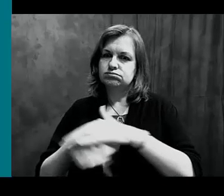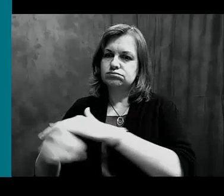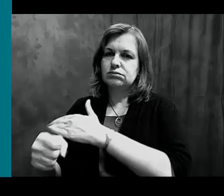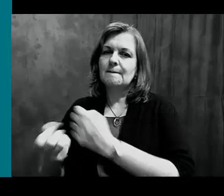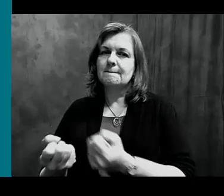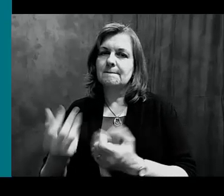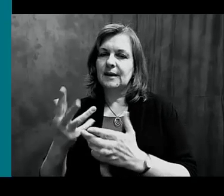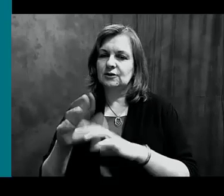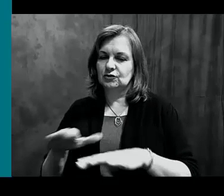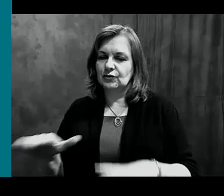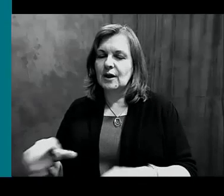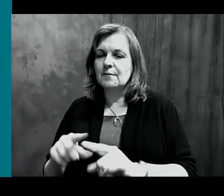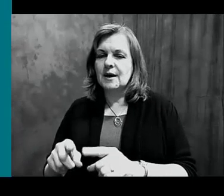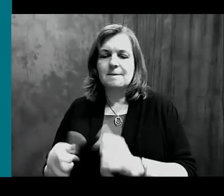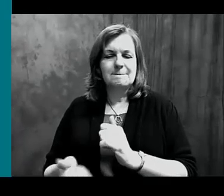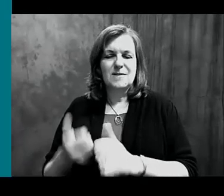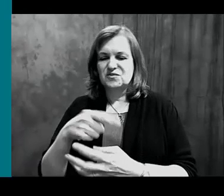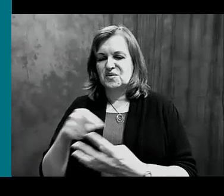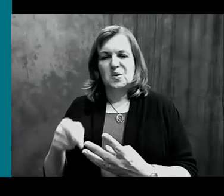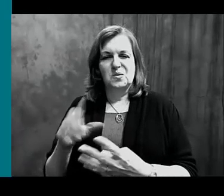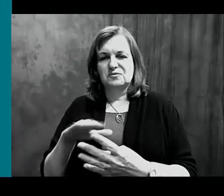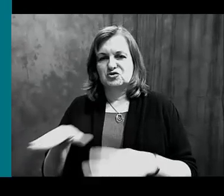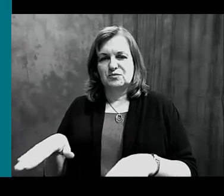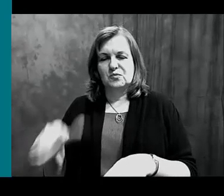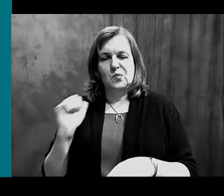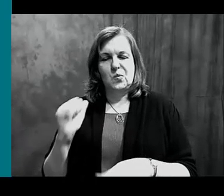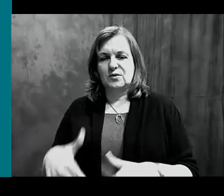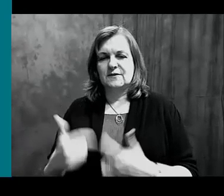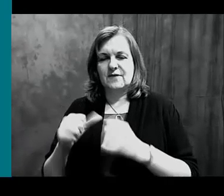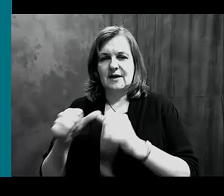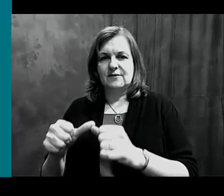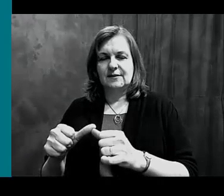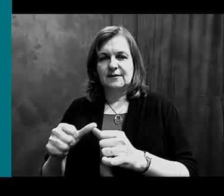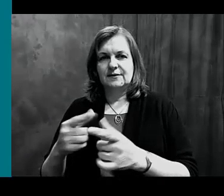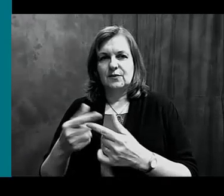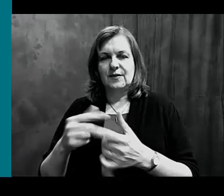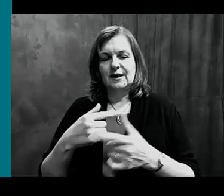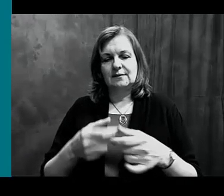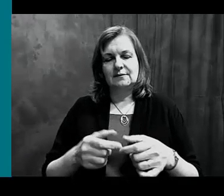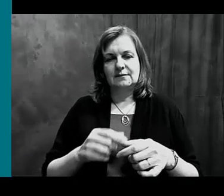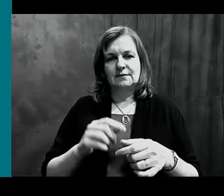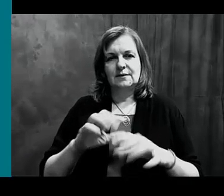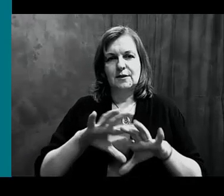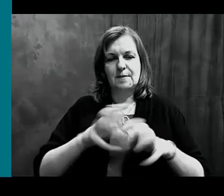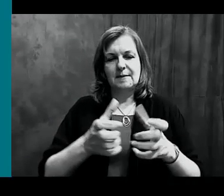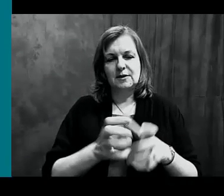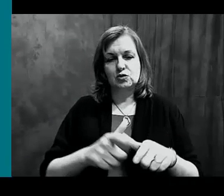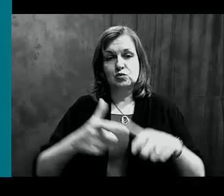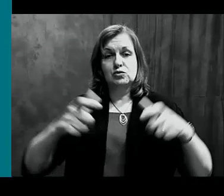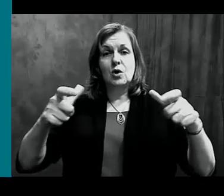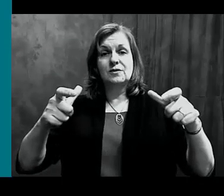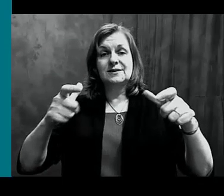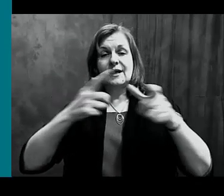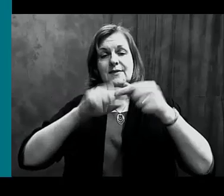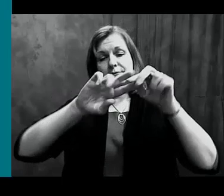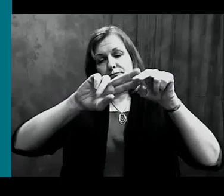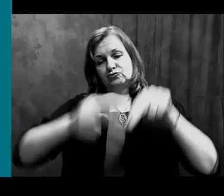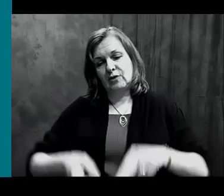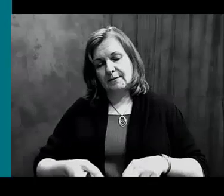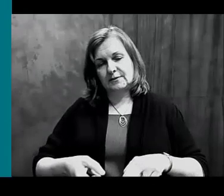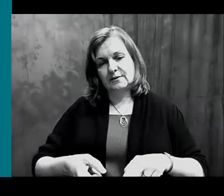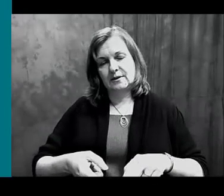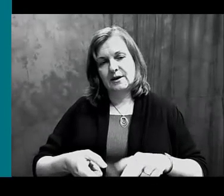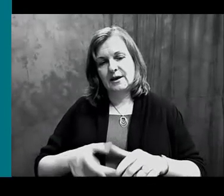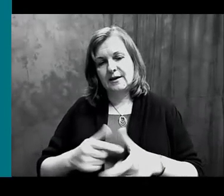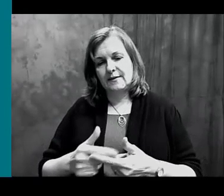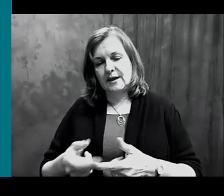they reproduce in very high levels, but most of them are not going to survive, right? So then the population falls back down. The few that do